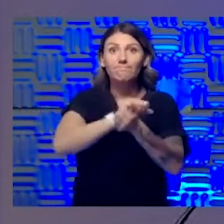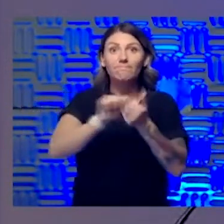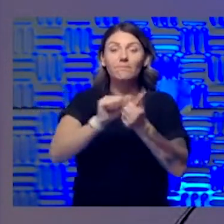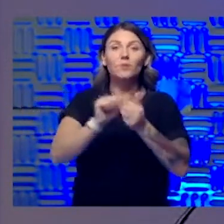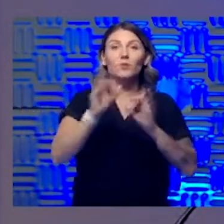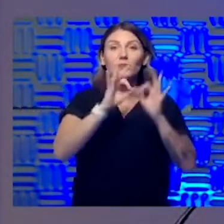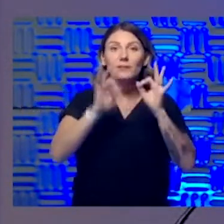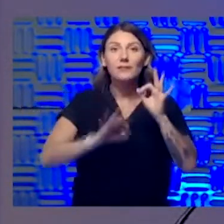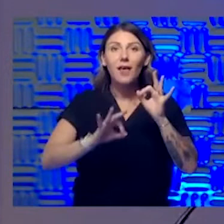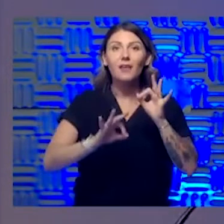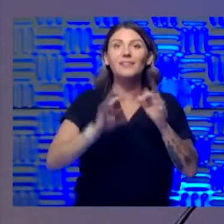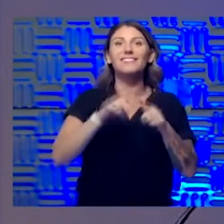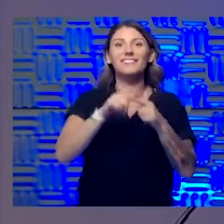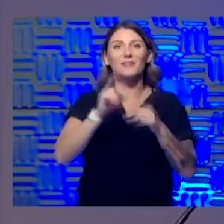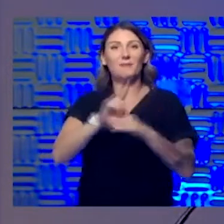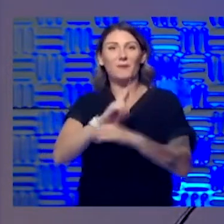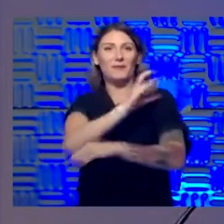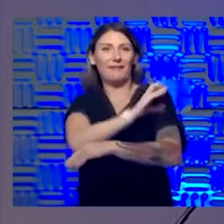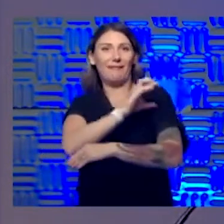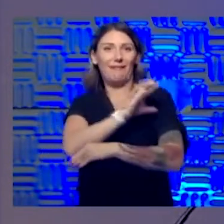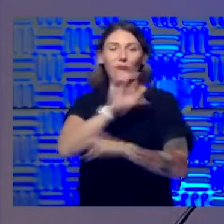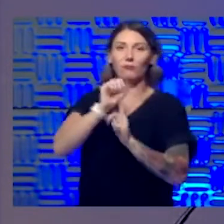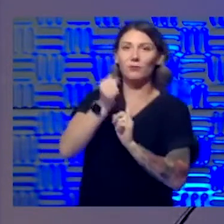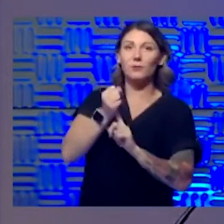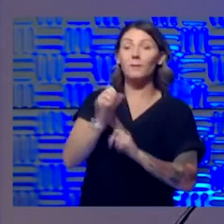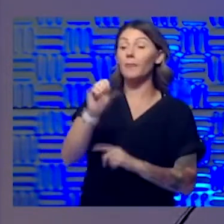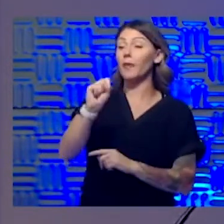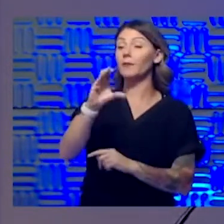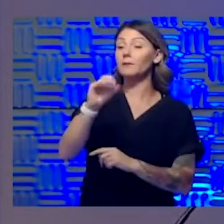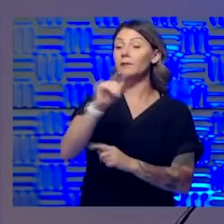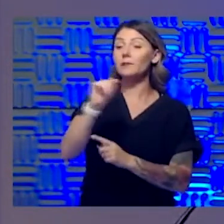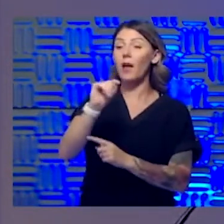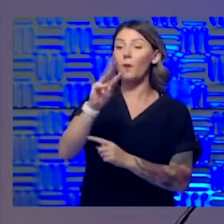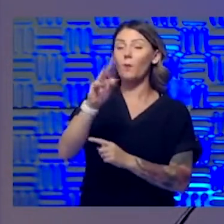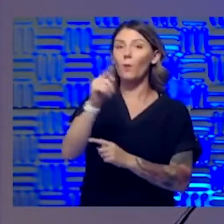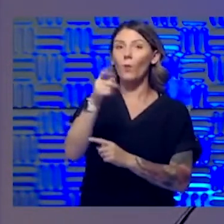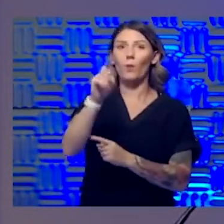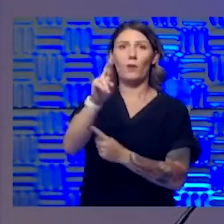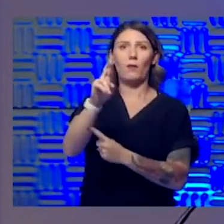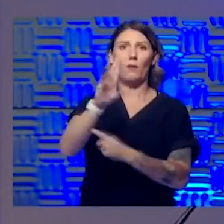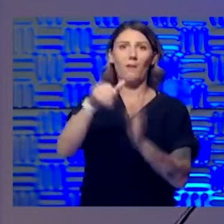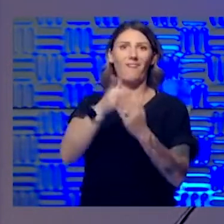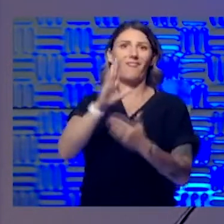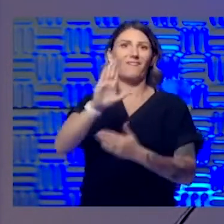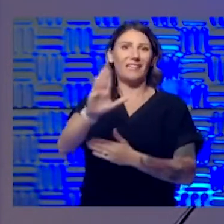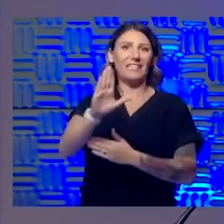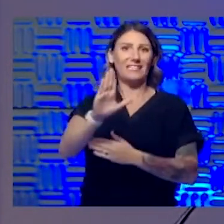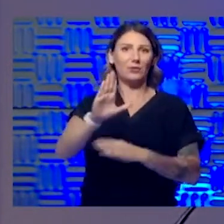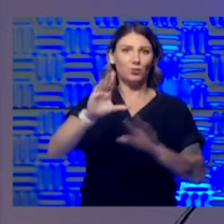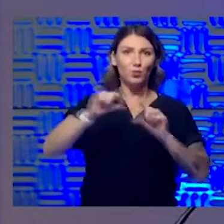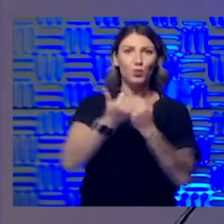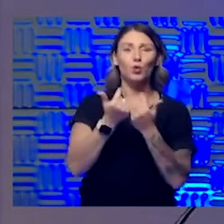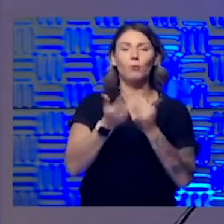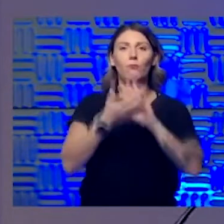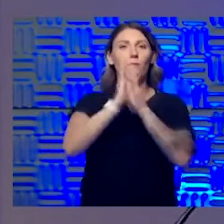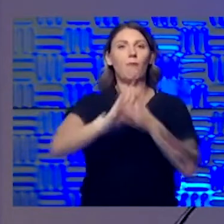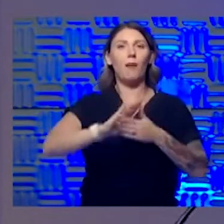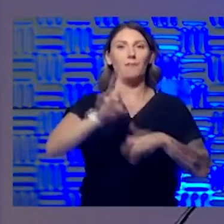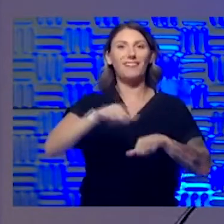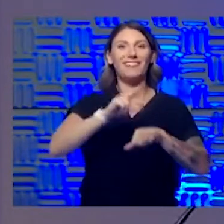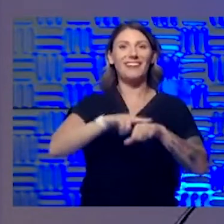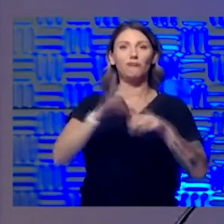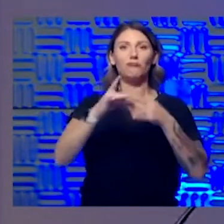Scott Weir and all of the folks in his operation have really become national leaders in this